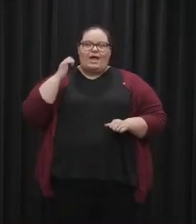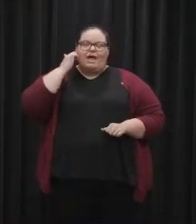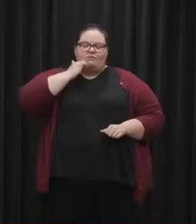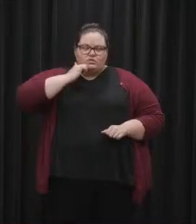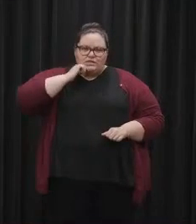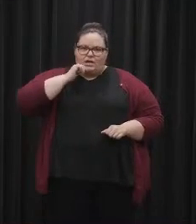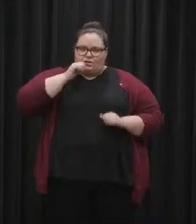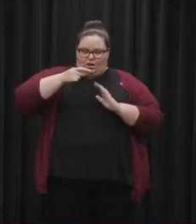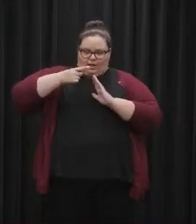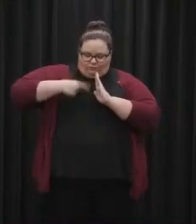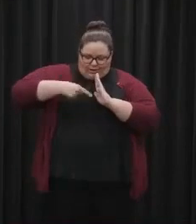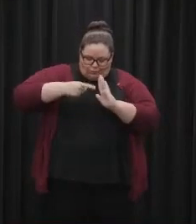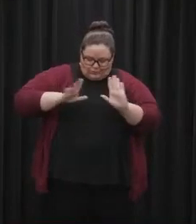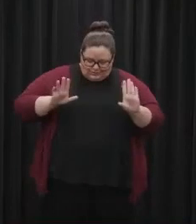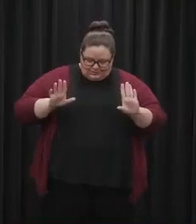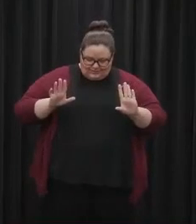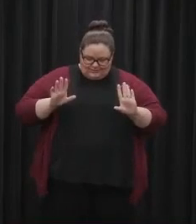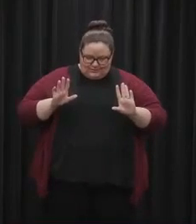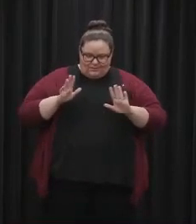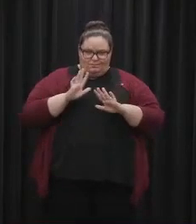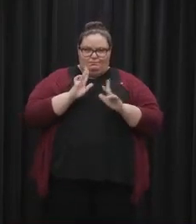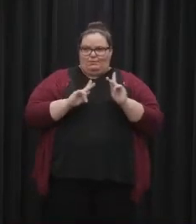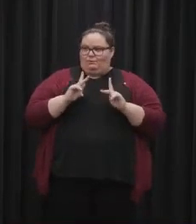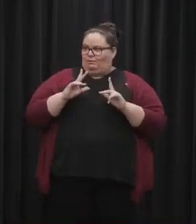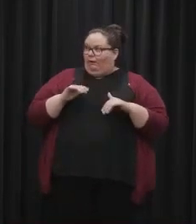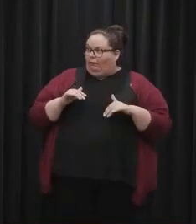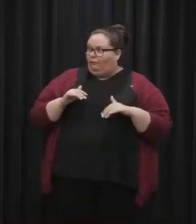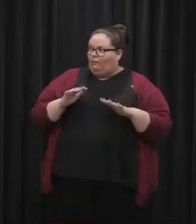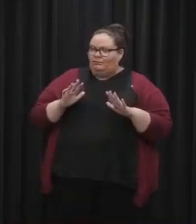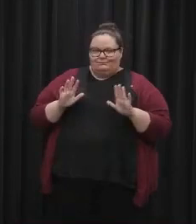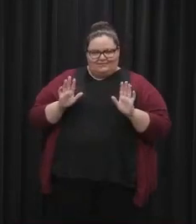hour, before I give the folks who are responsible for that a heart attack.